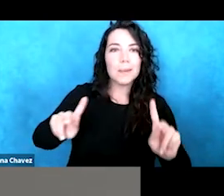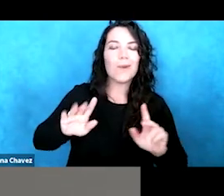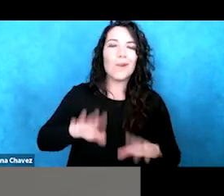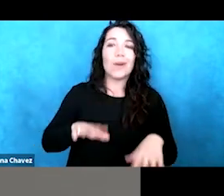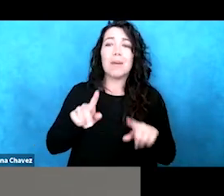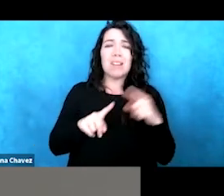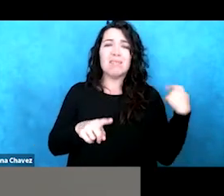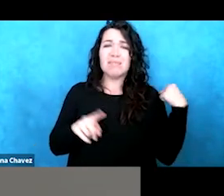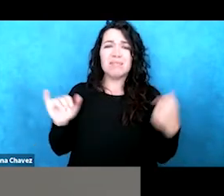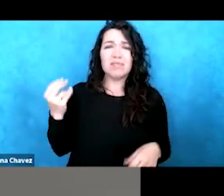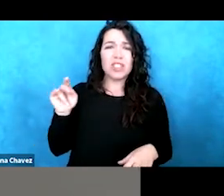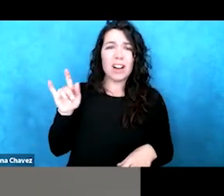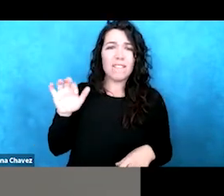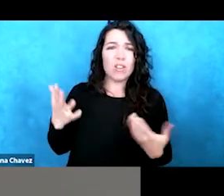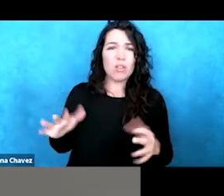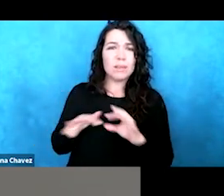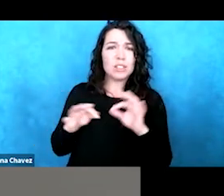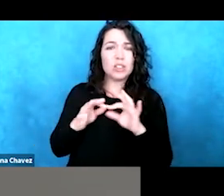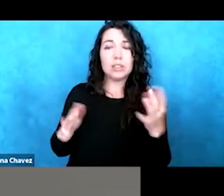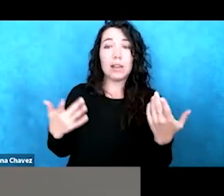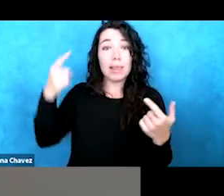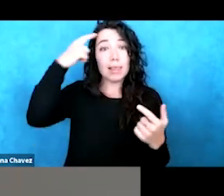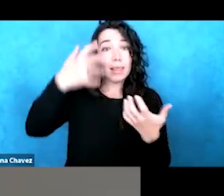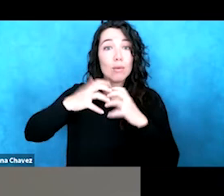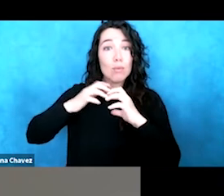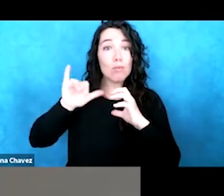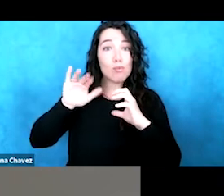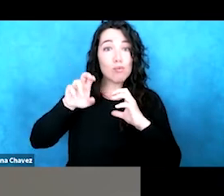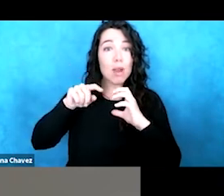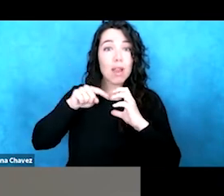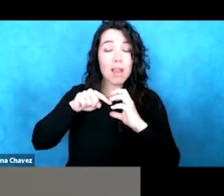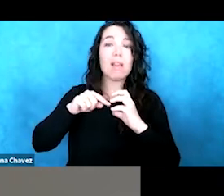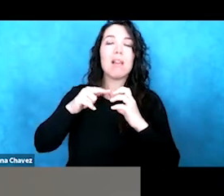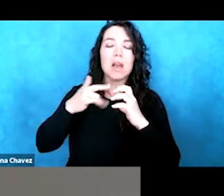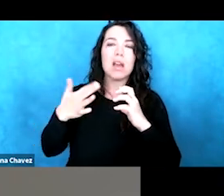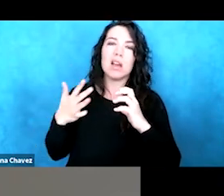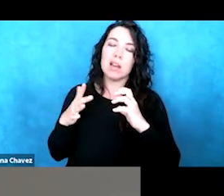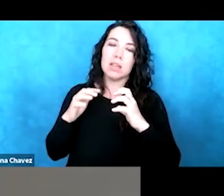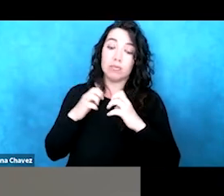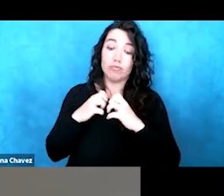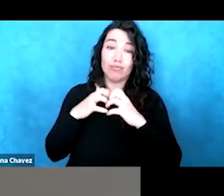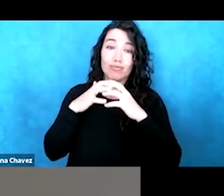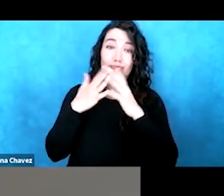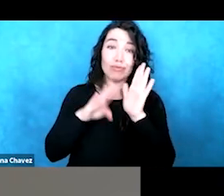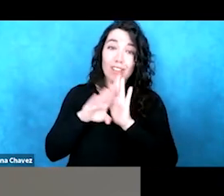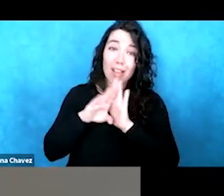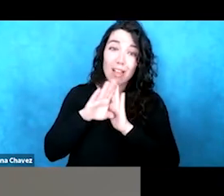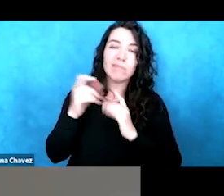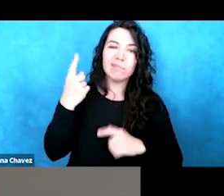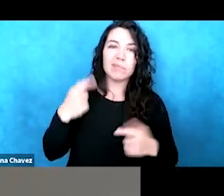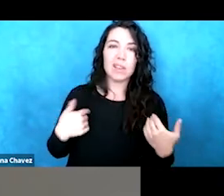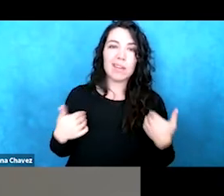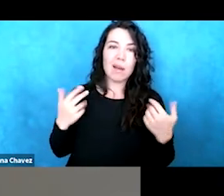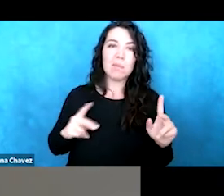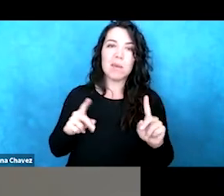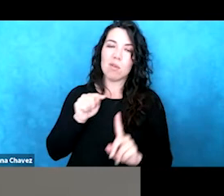adolescence, but it only reshapes if you've got this continuous exposure to these safe spaces, these caring adults. So dosage becomes a key concern.